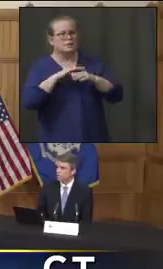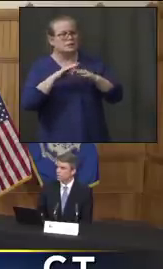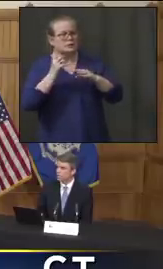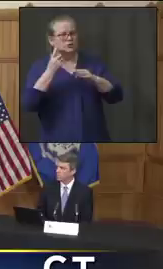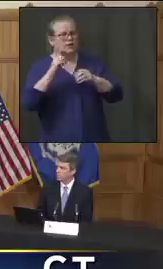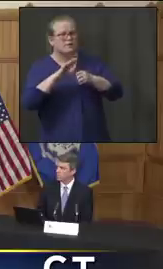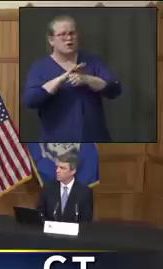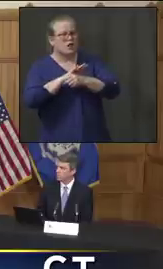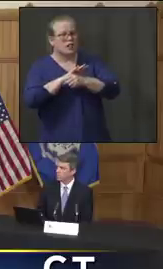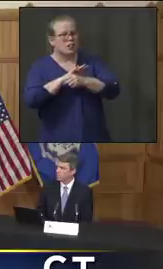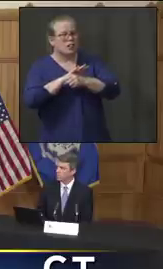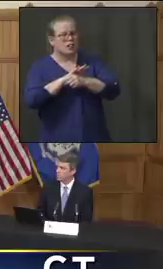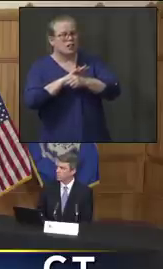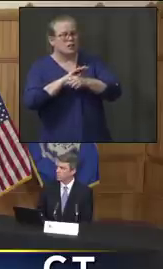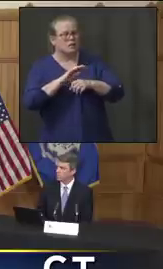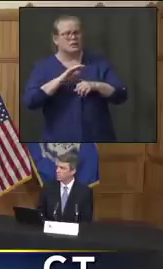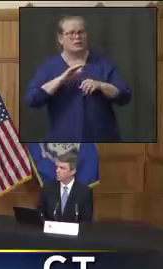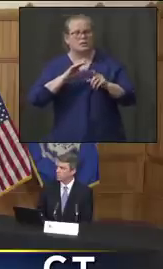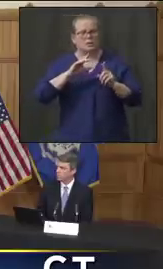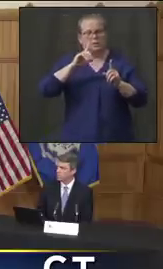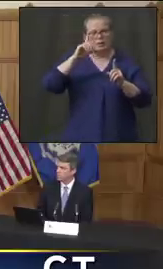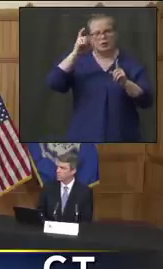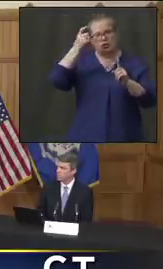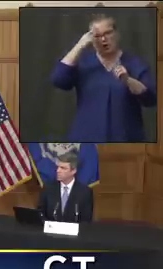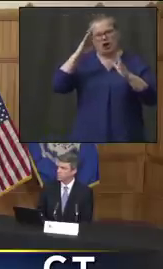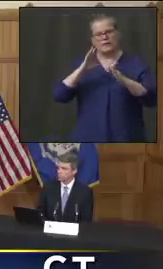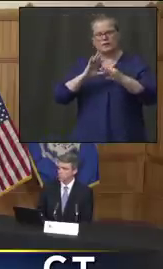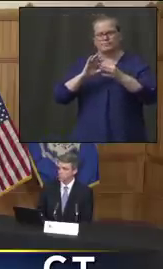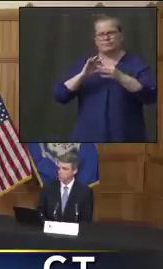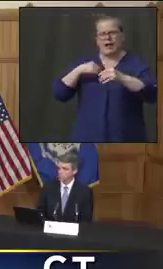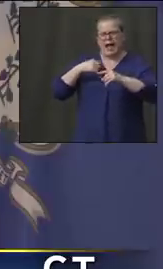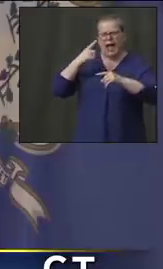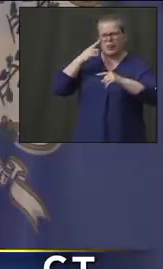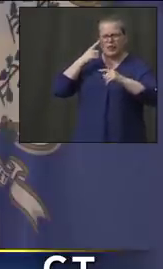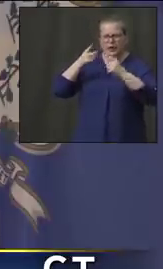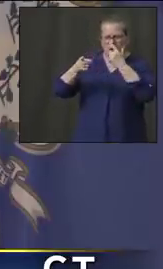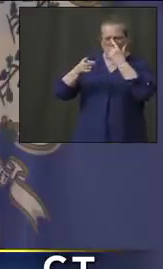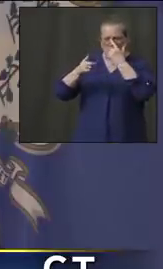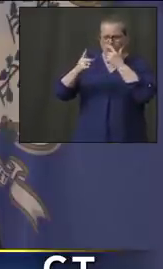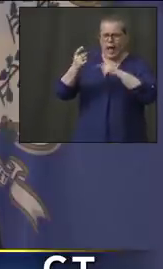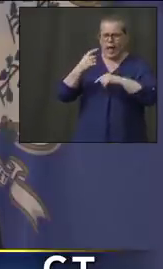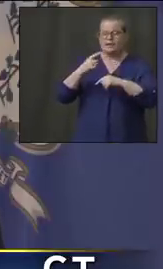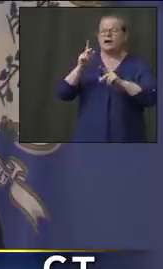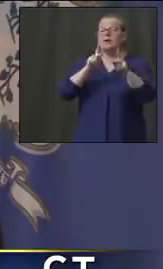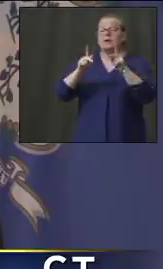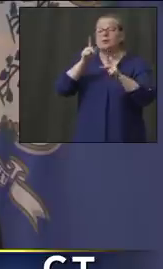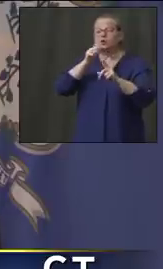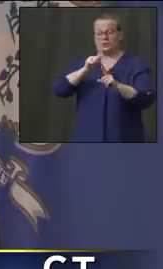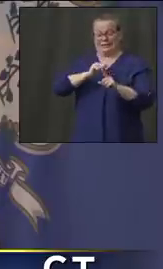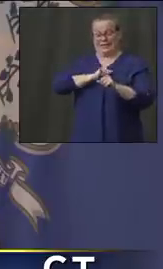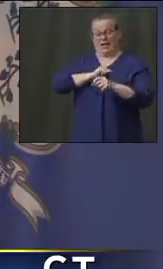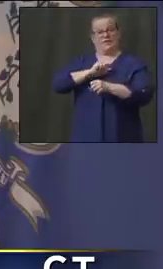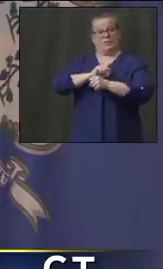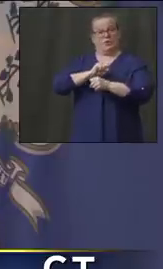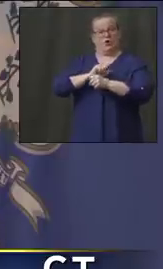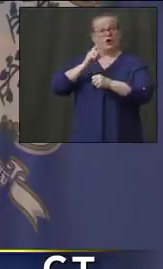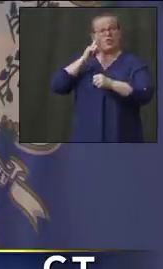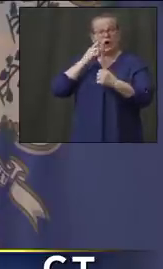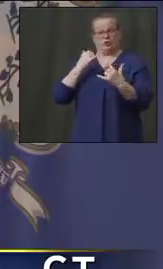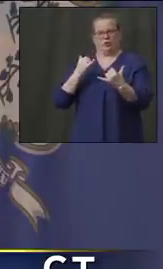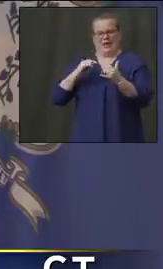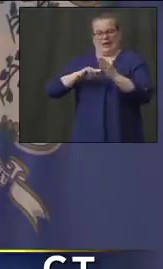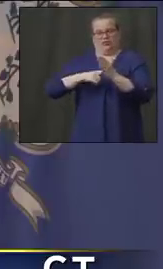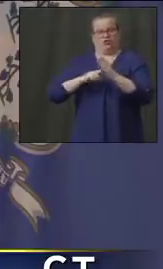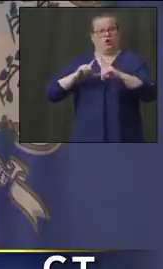So Paul, I think the question involved the fact that those who are self-employed thought the checks would start coming out today. I know we've